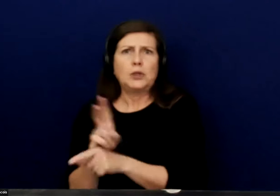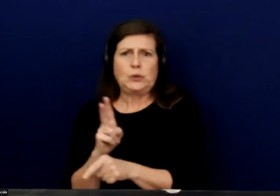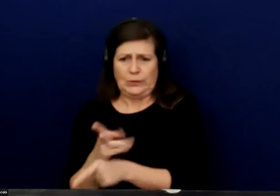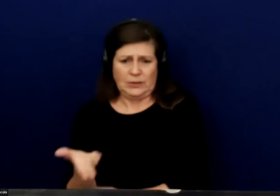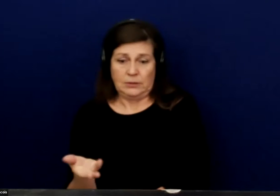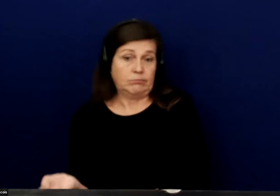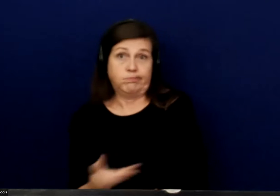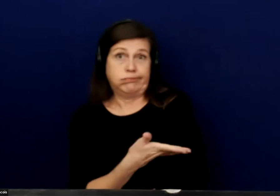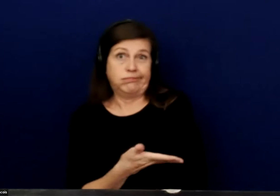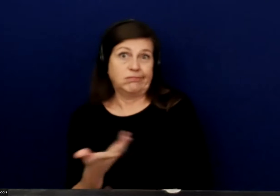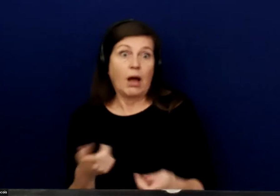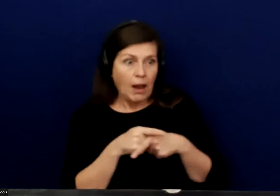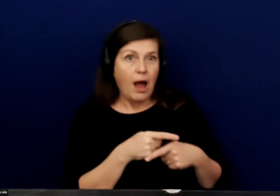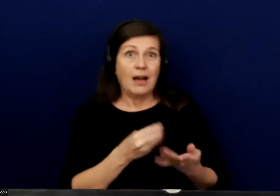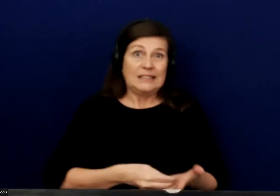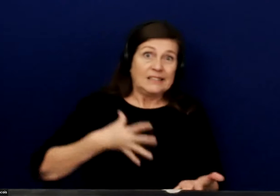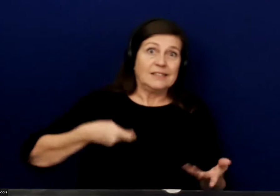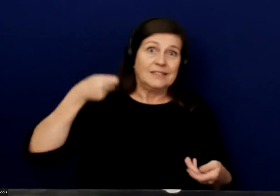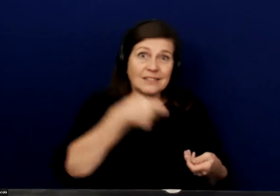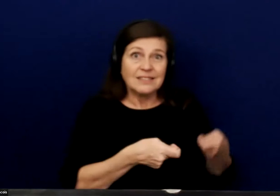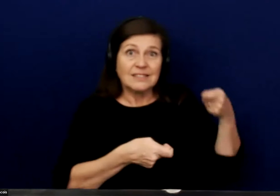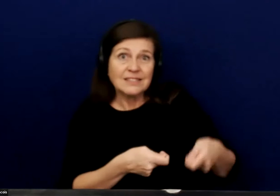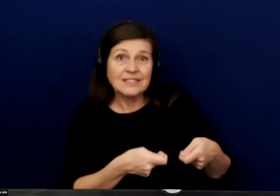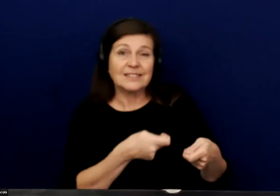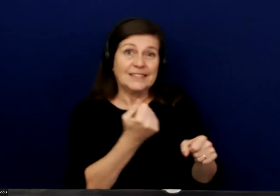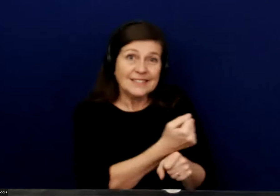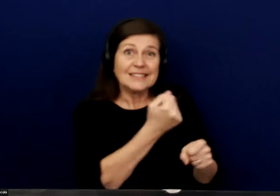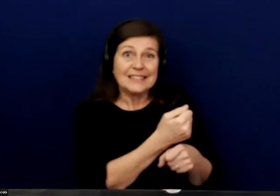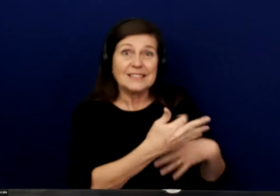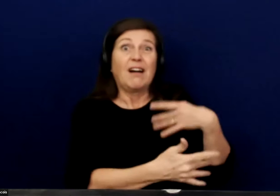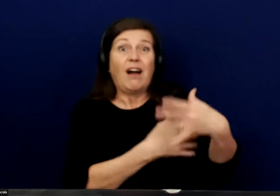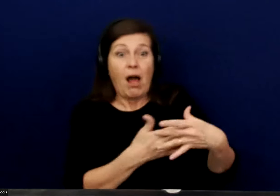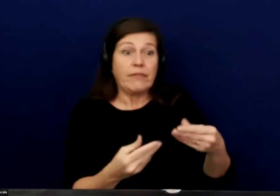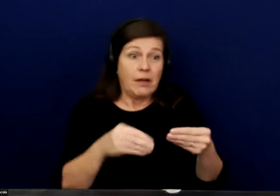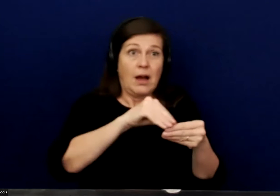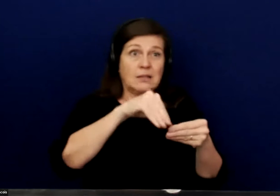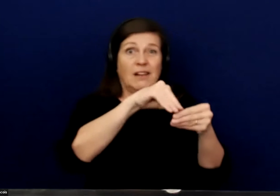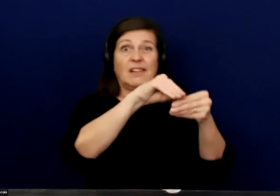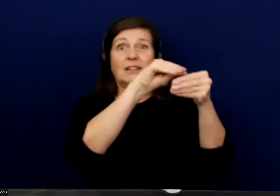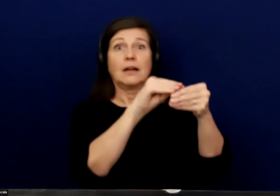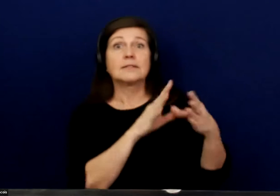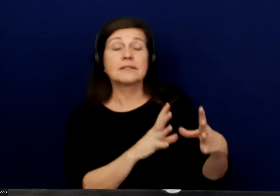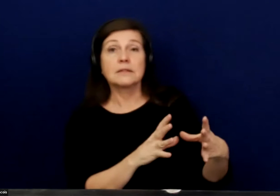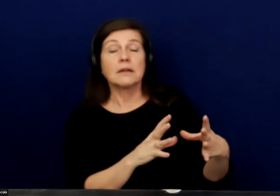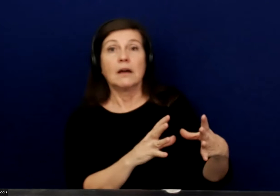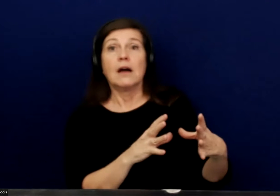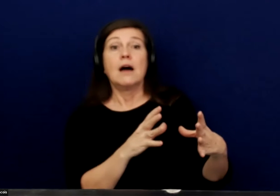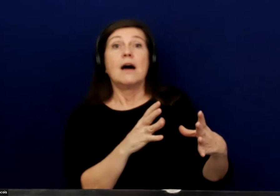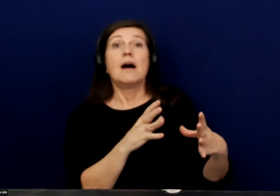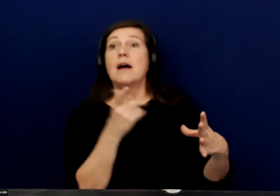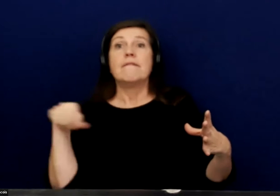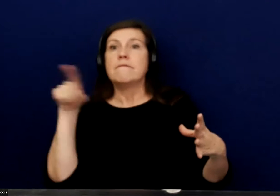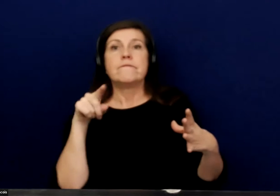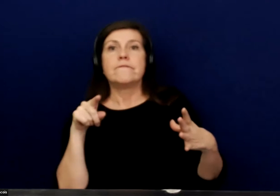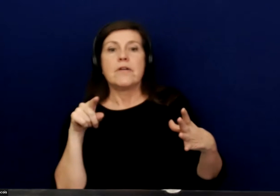an expensive production, and then you will have sort of a lot of special solutions on the side to make sure that anyone wants to use your product or